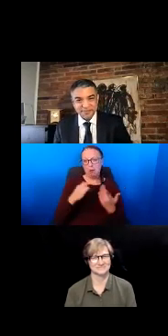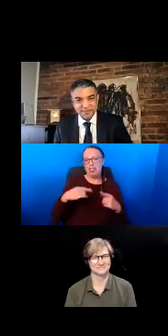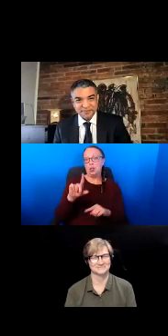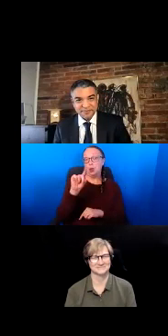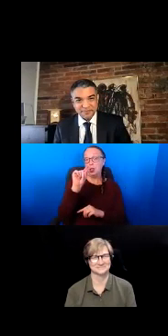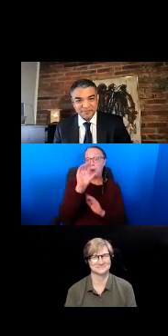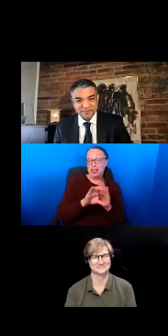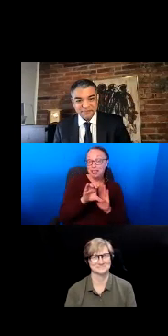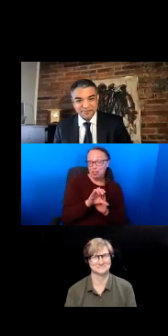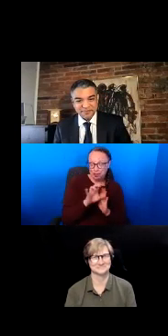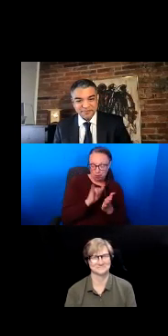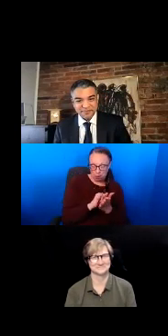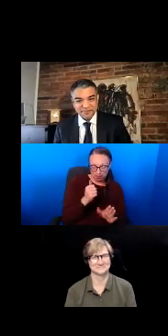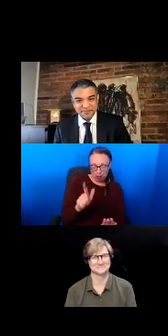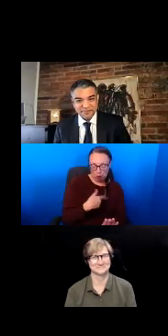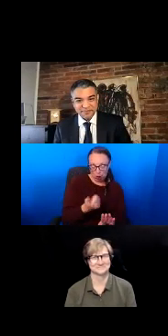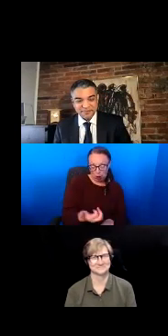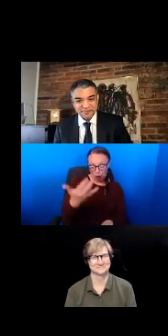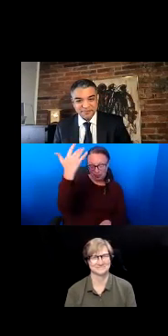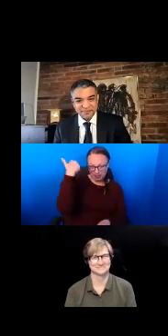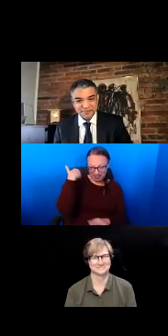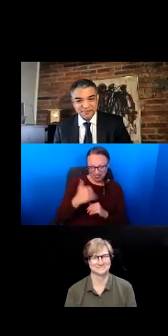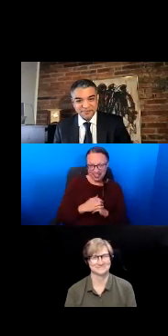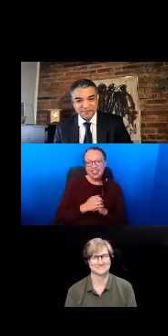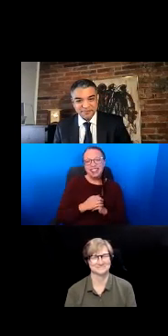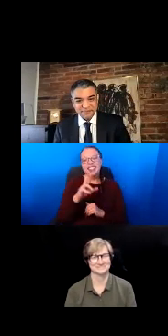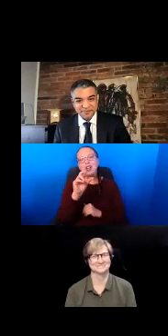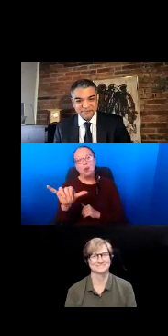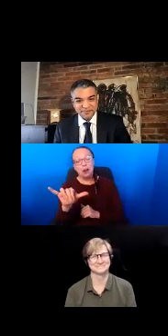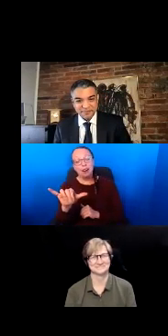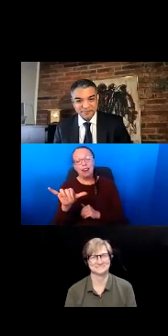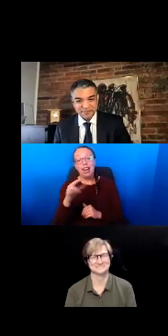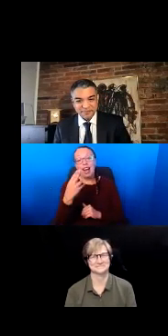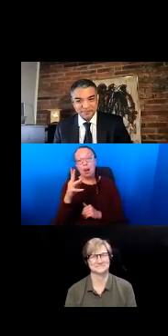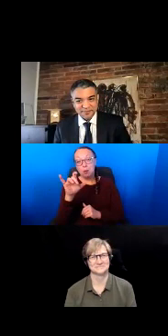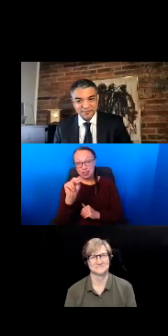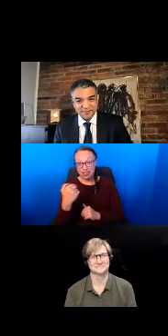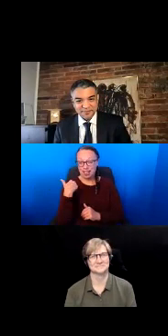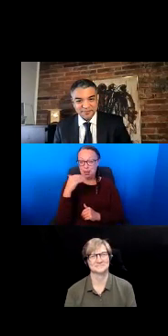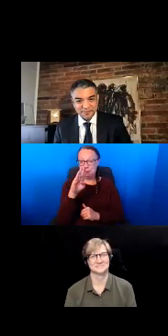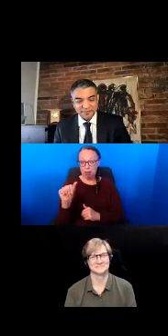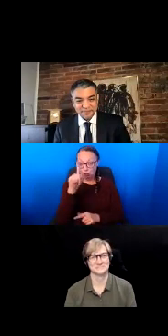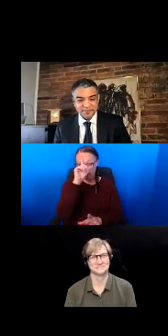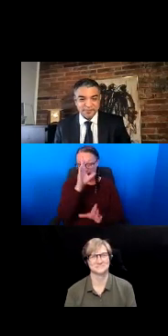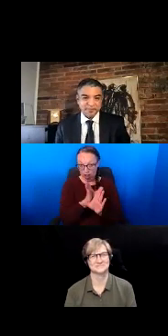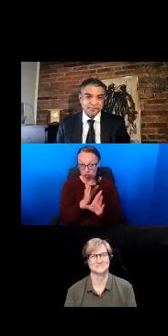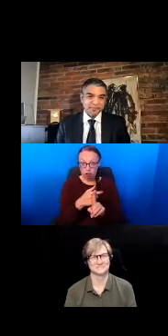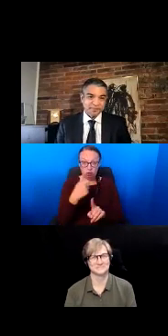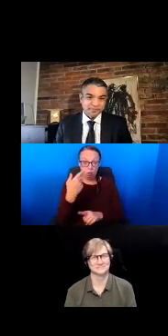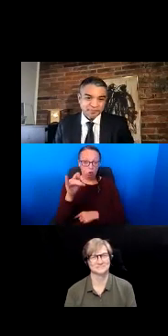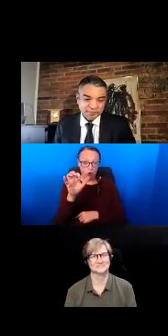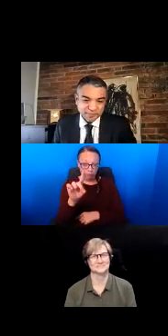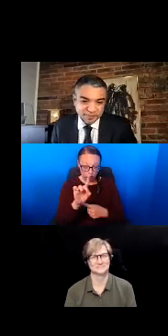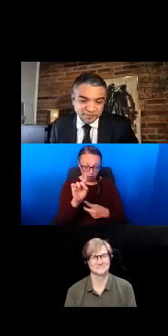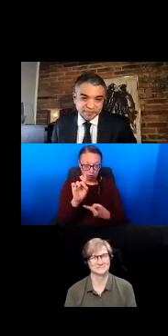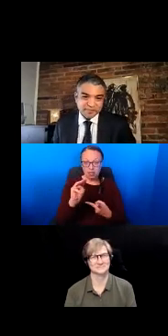ago. Let's see. So Professor Roy Hamilton has a bachelor's in psychology from Harvard University, an